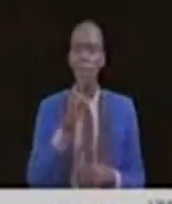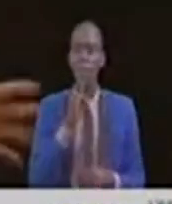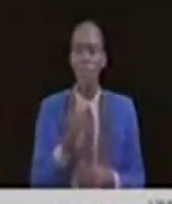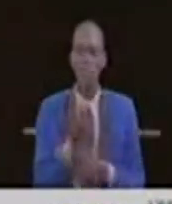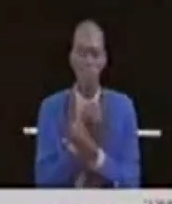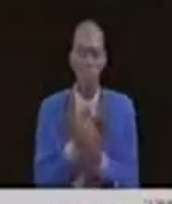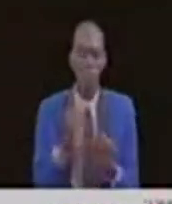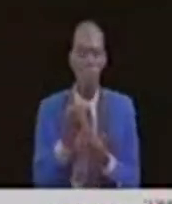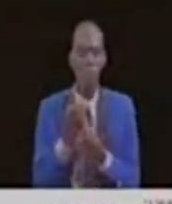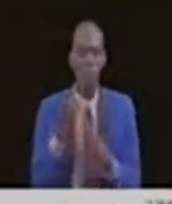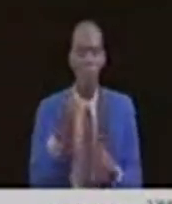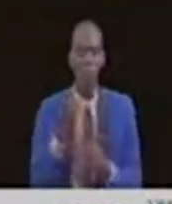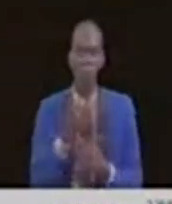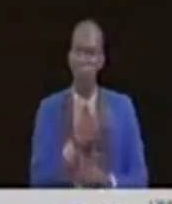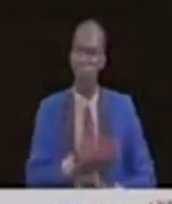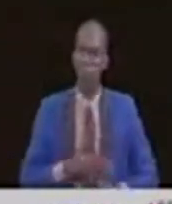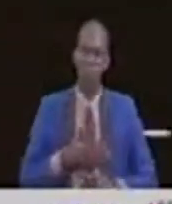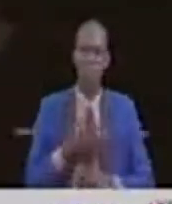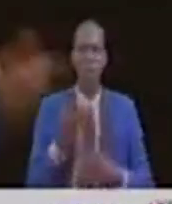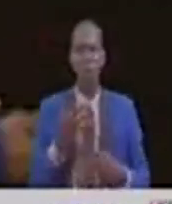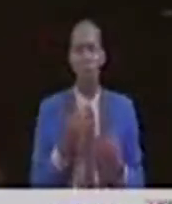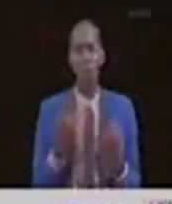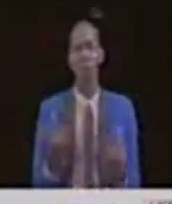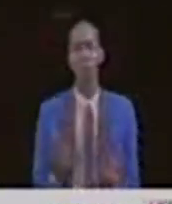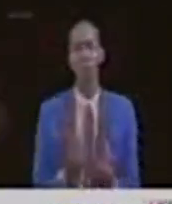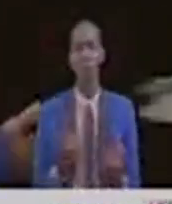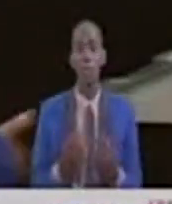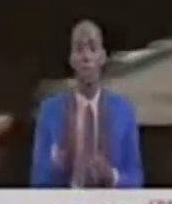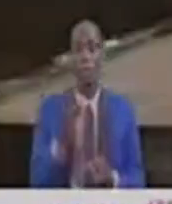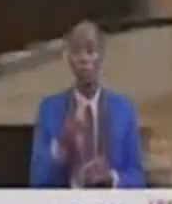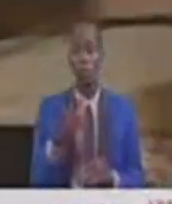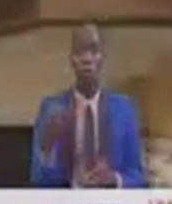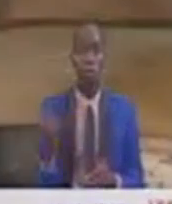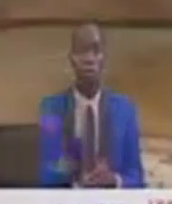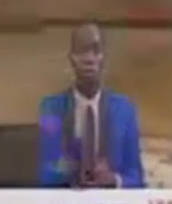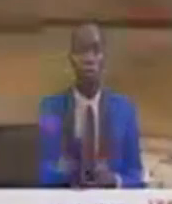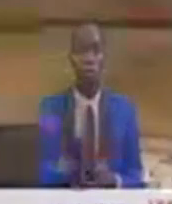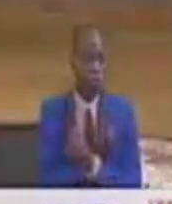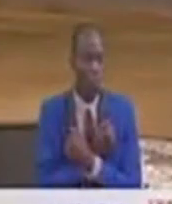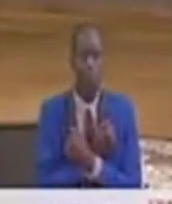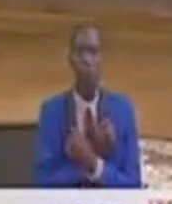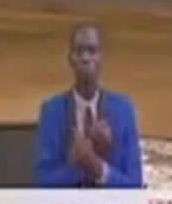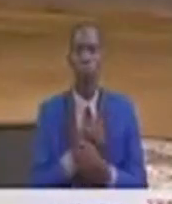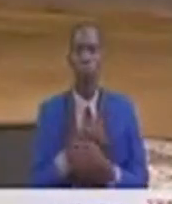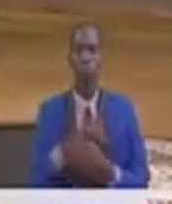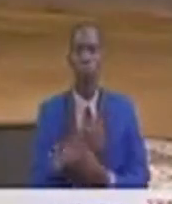the pleasure of sin. If you derive pleasure, sinful pleasure,